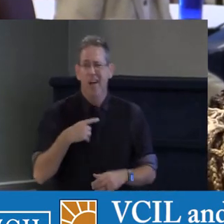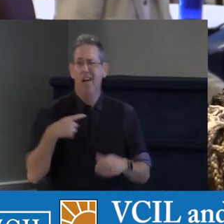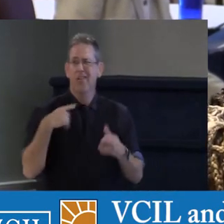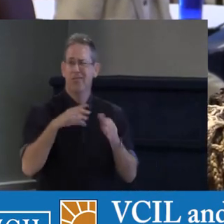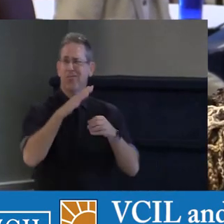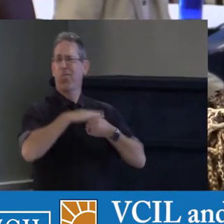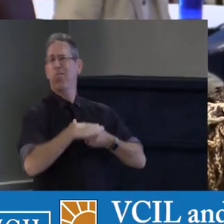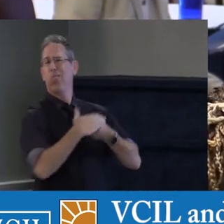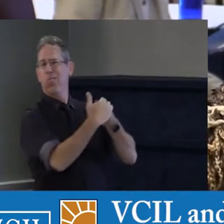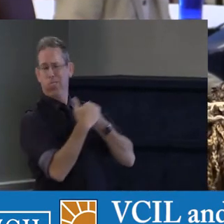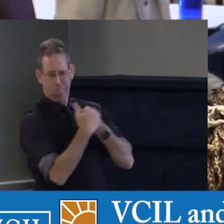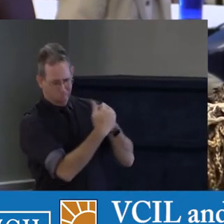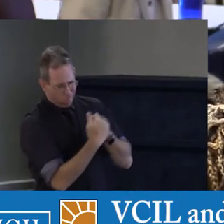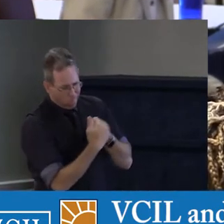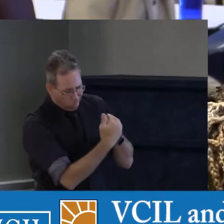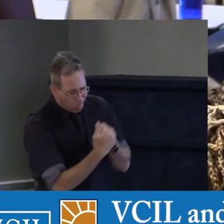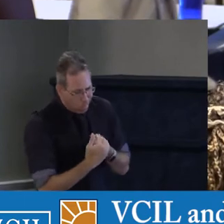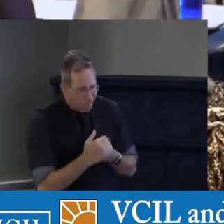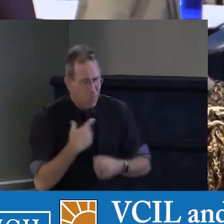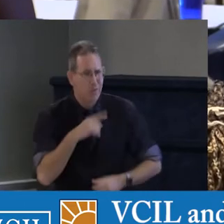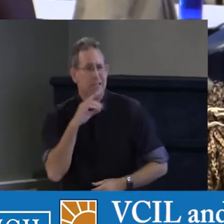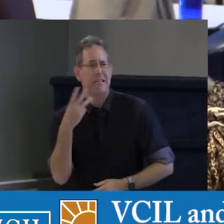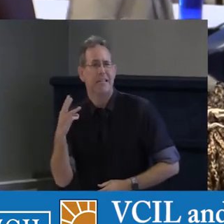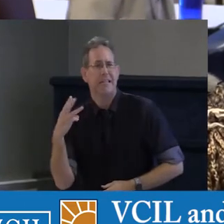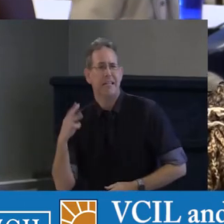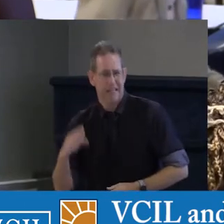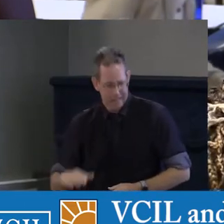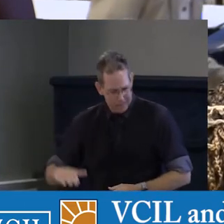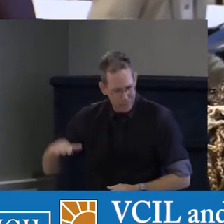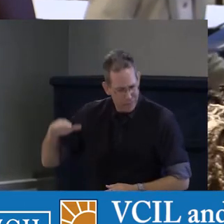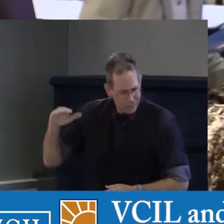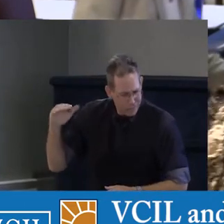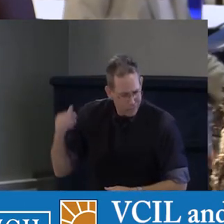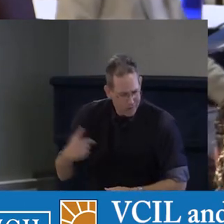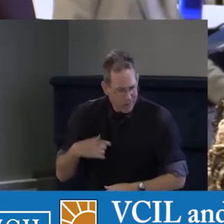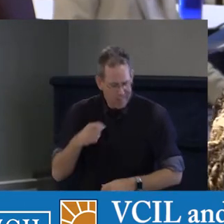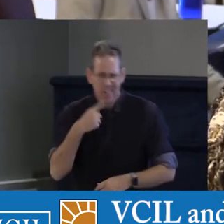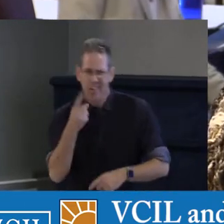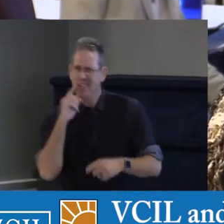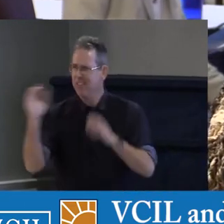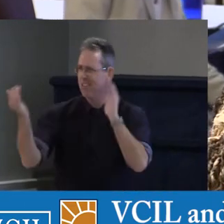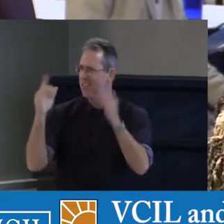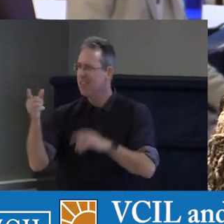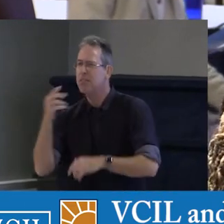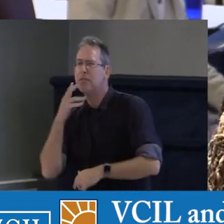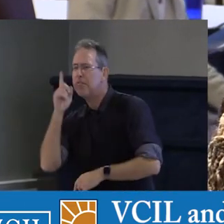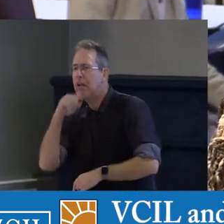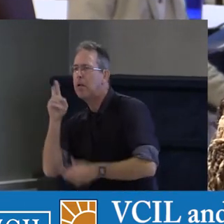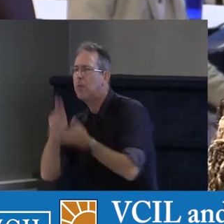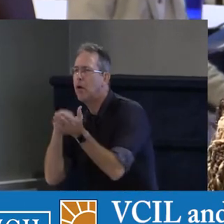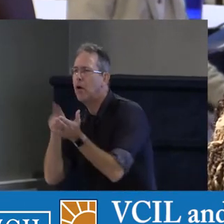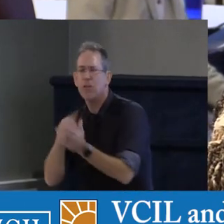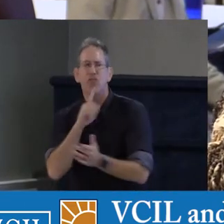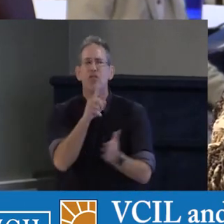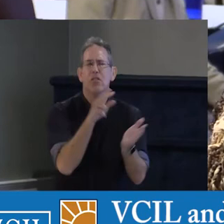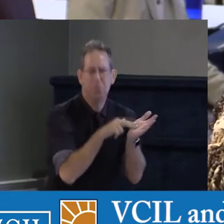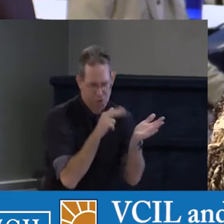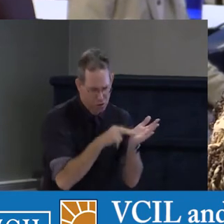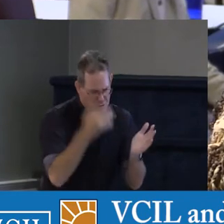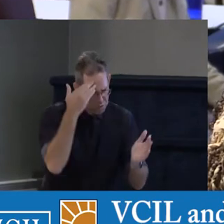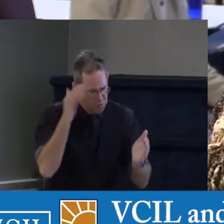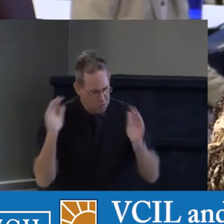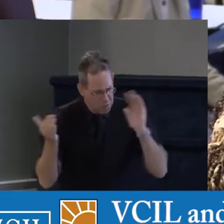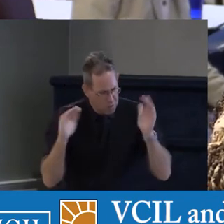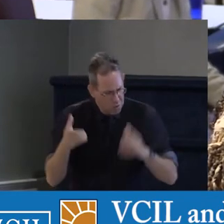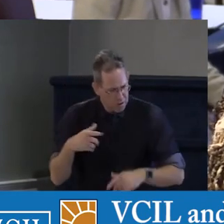was 16. I can tell the difference between margarine and butter. I can say Saskatchewan